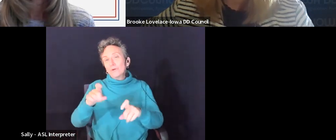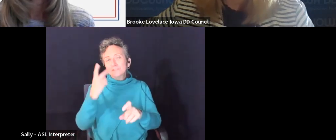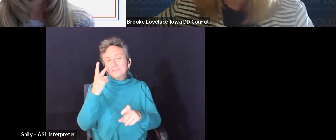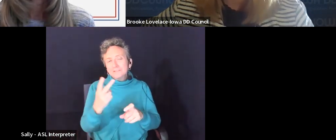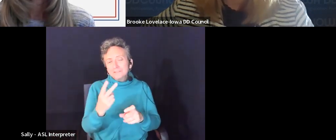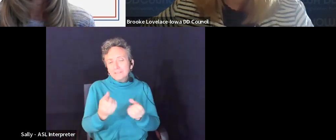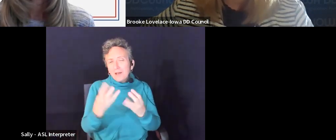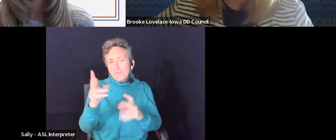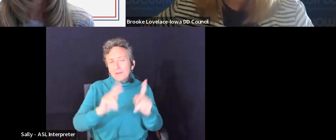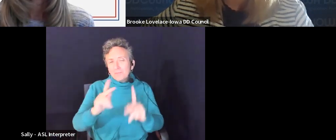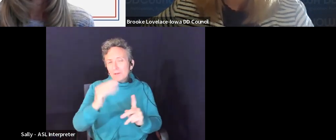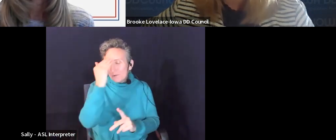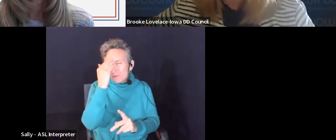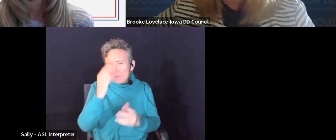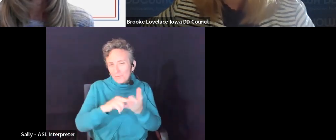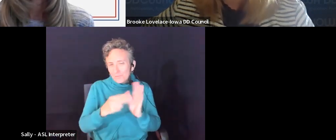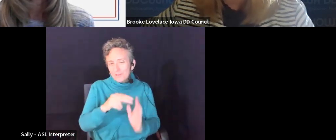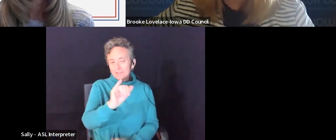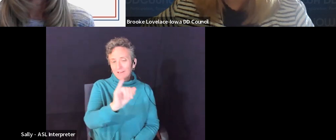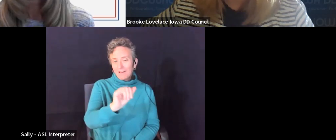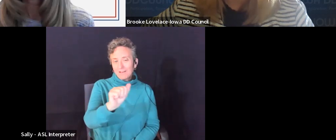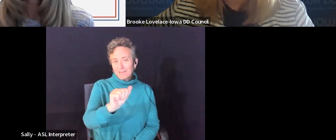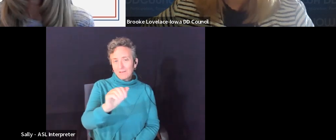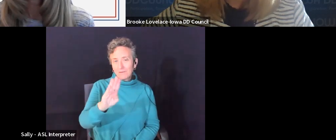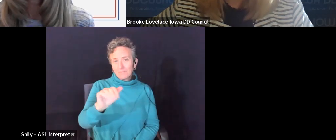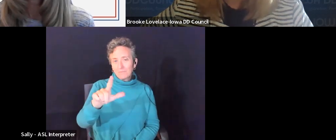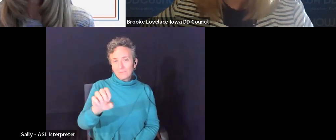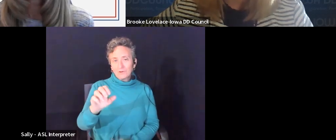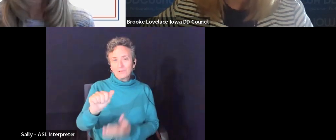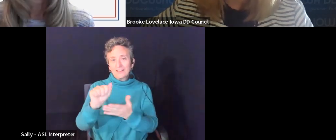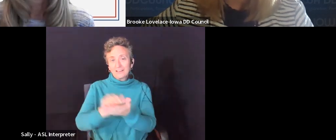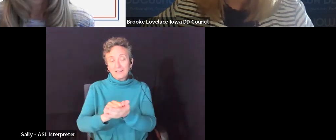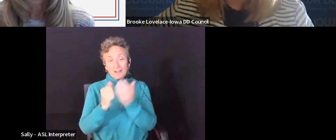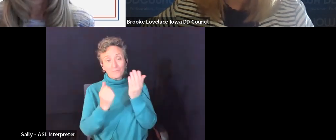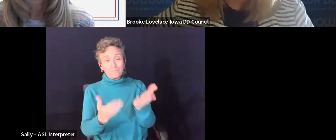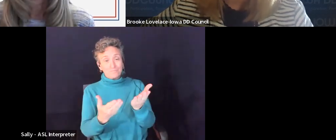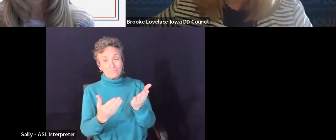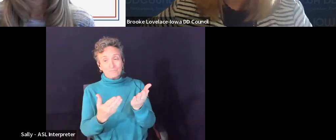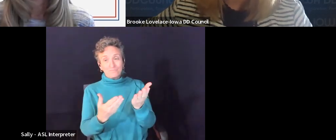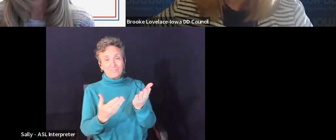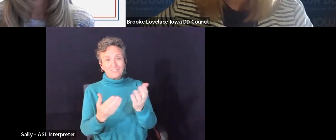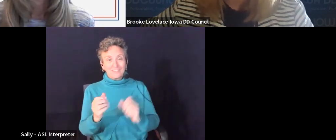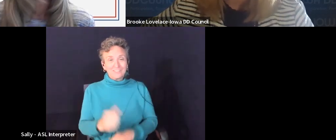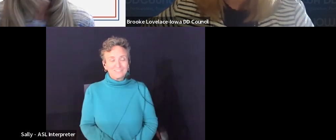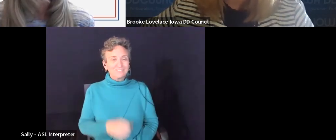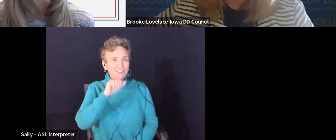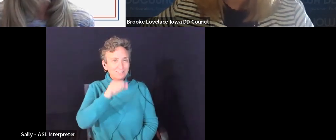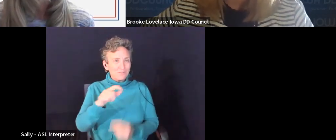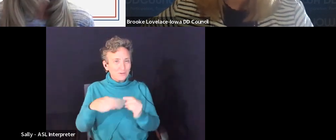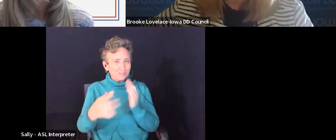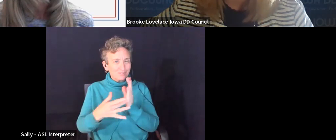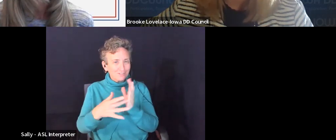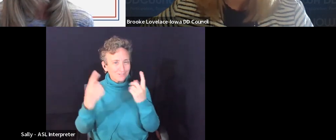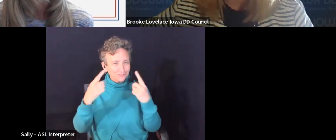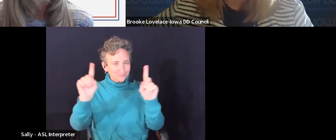everybody is with the IAble accounts. And there it is. Oh, I love it when technology works. So if you